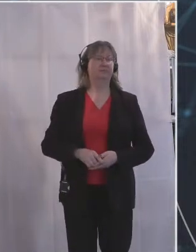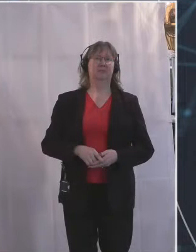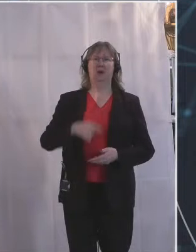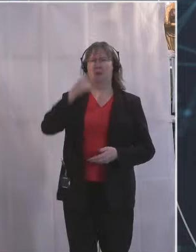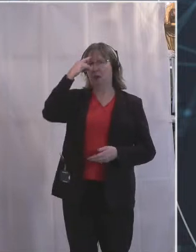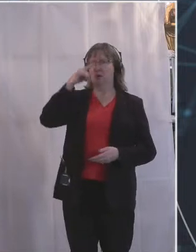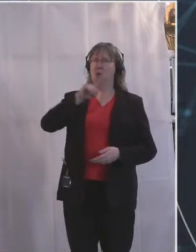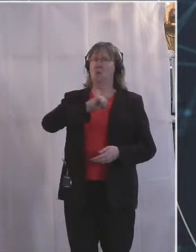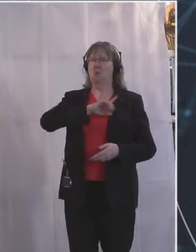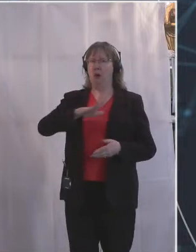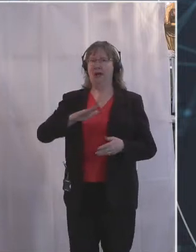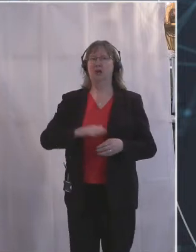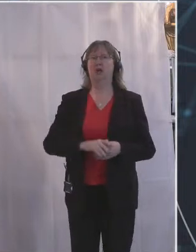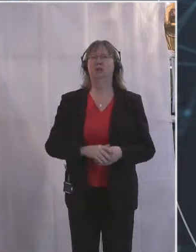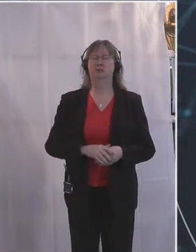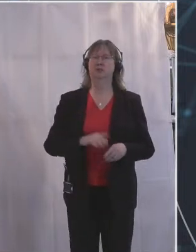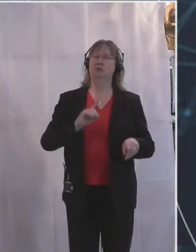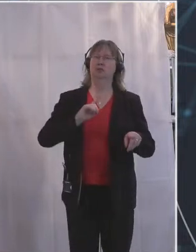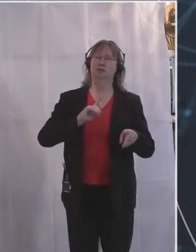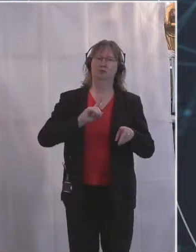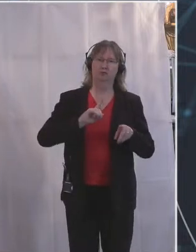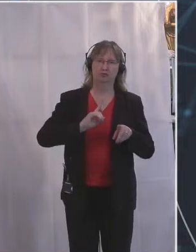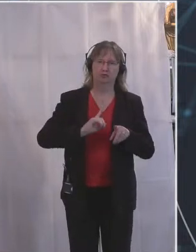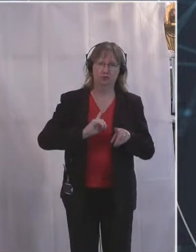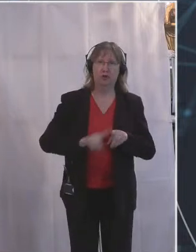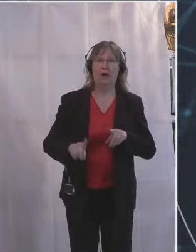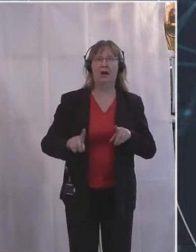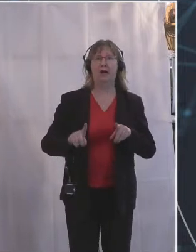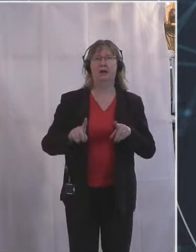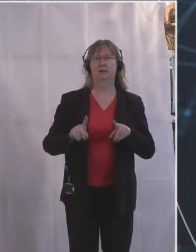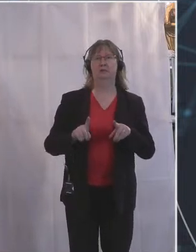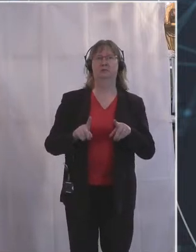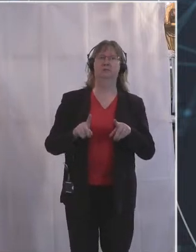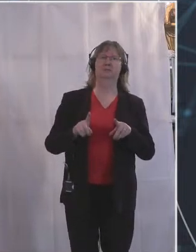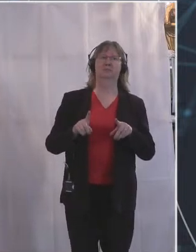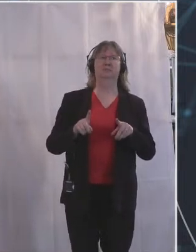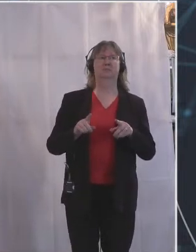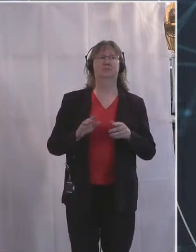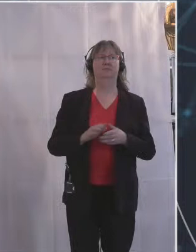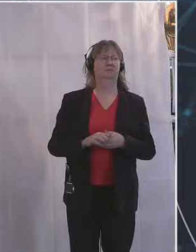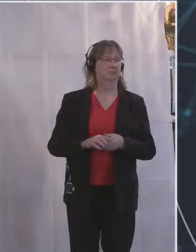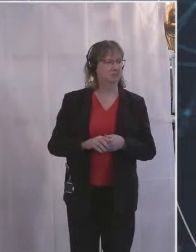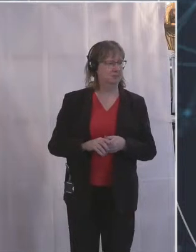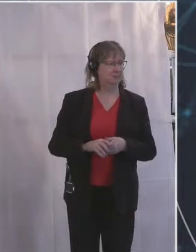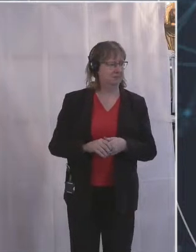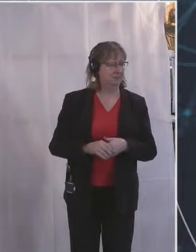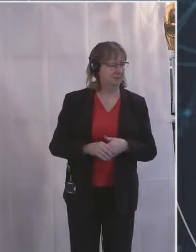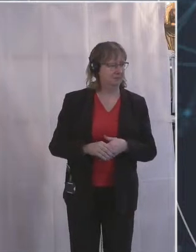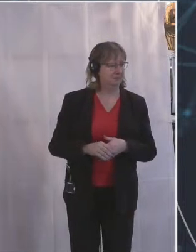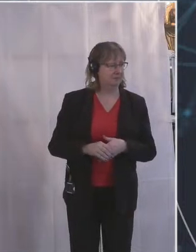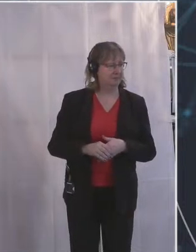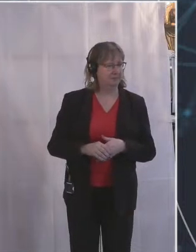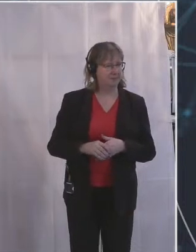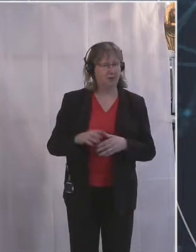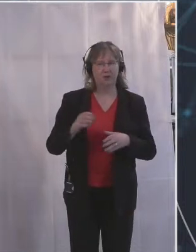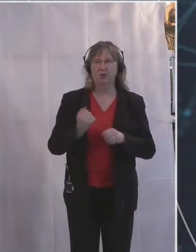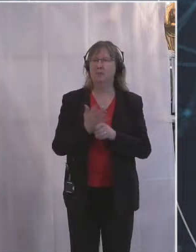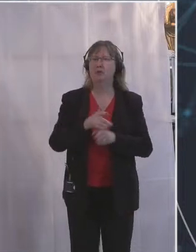to actually try and actually put everybody in the world of somebody that has a